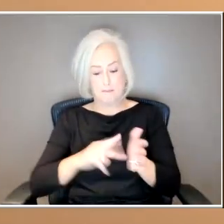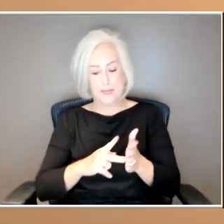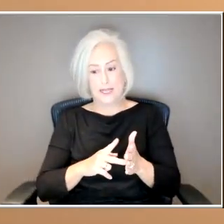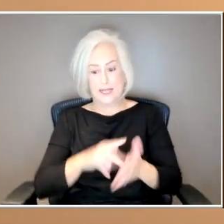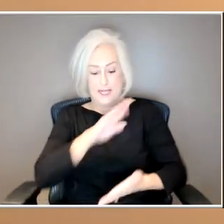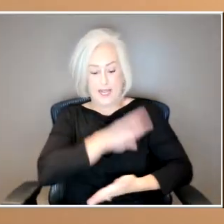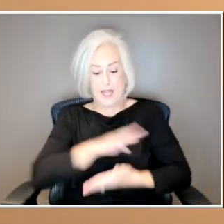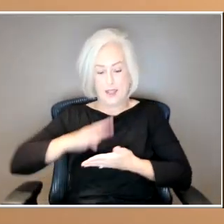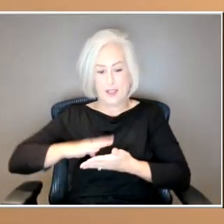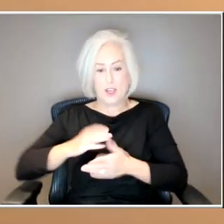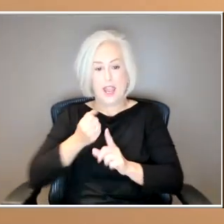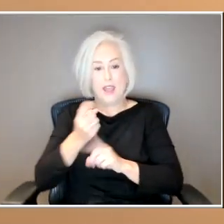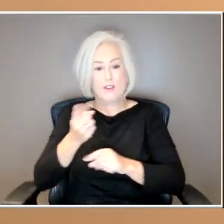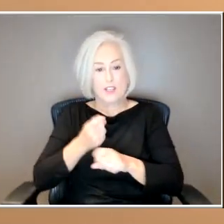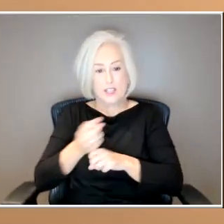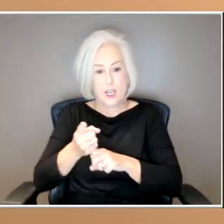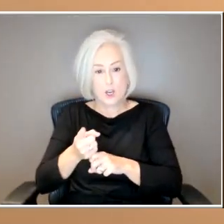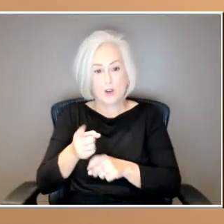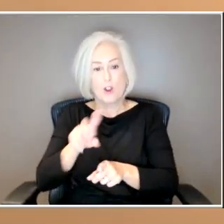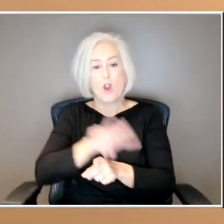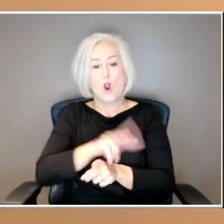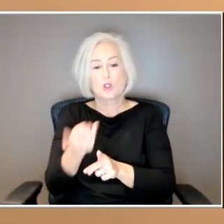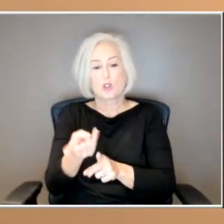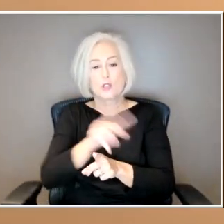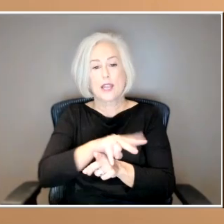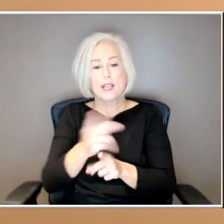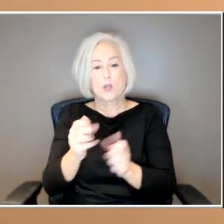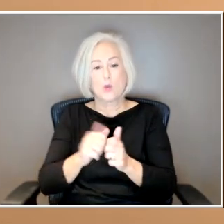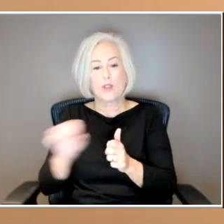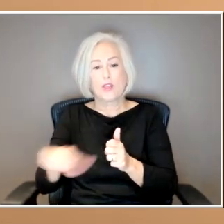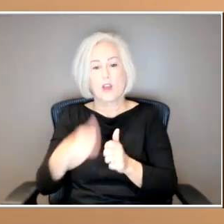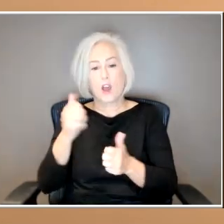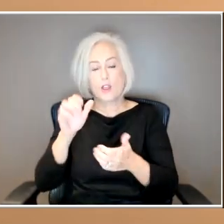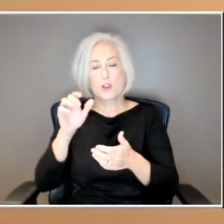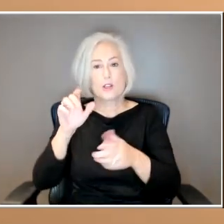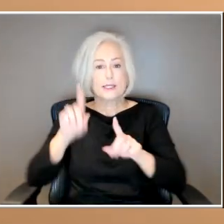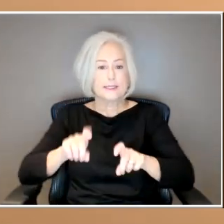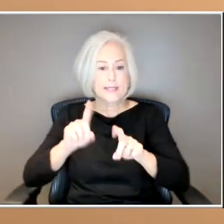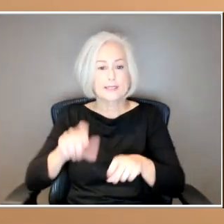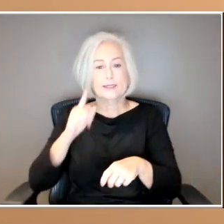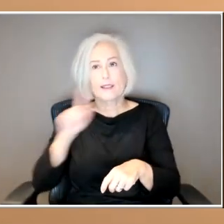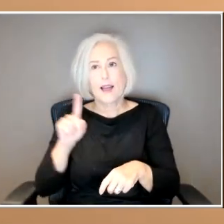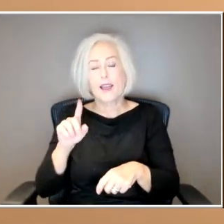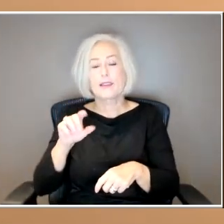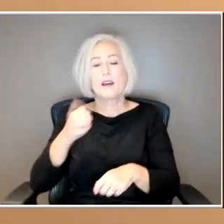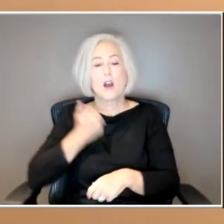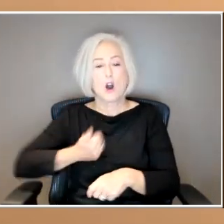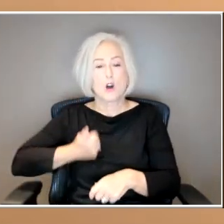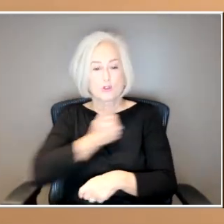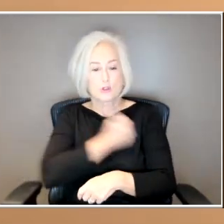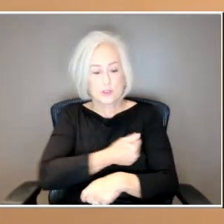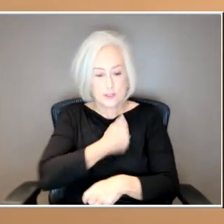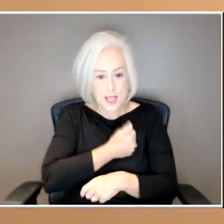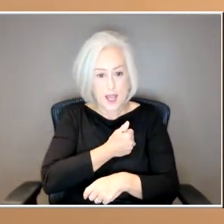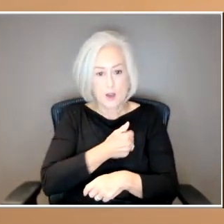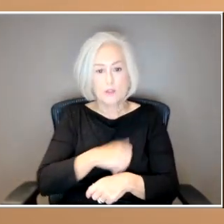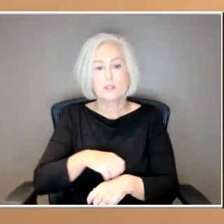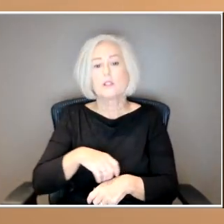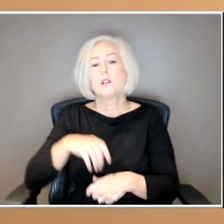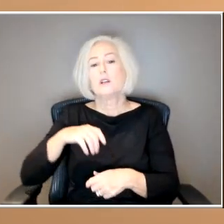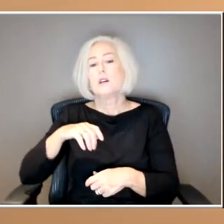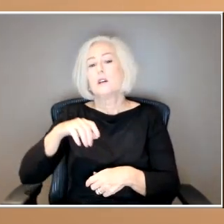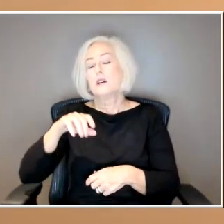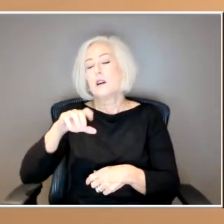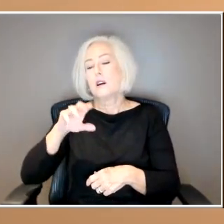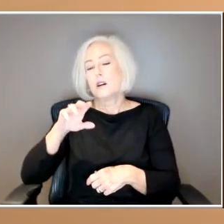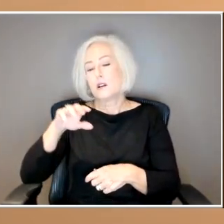mammogram, alternating with an additional test, such as a breast MRI, ultrasound, or contrast mammogram. So the idea with